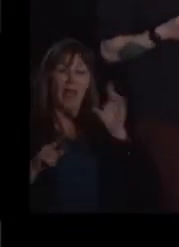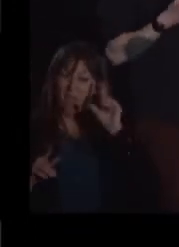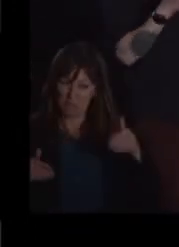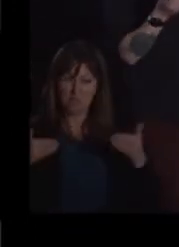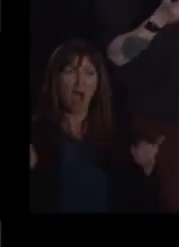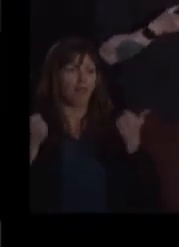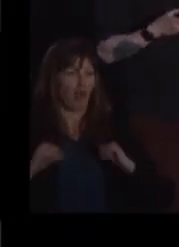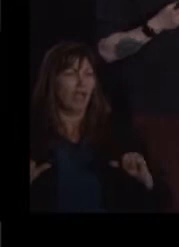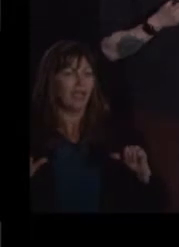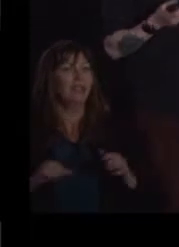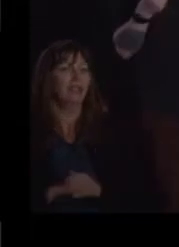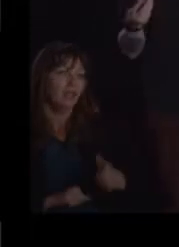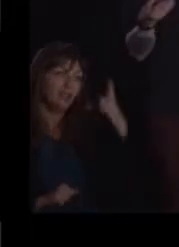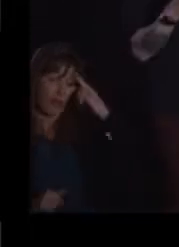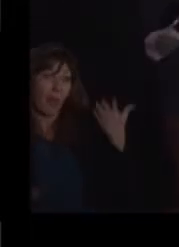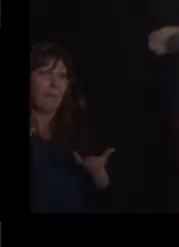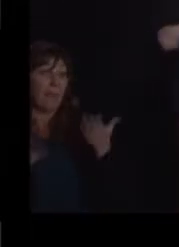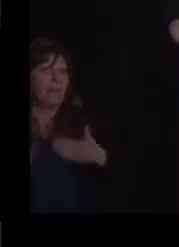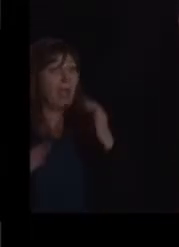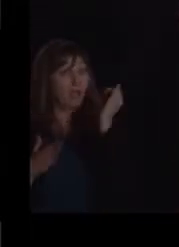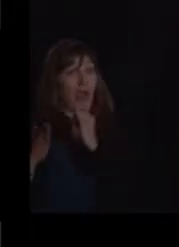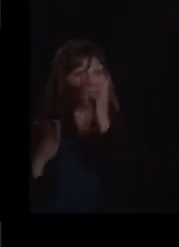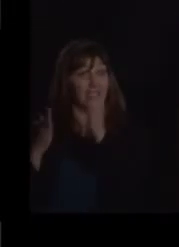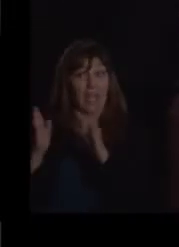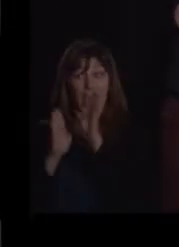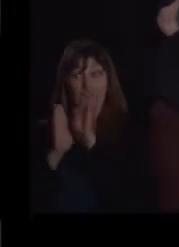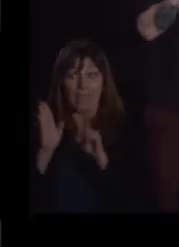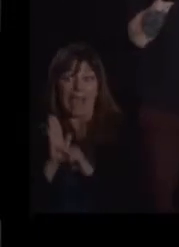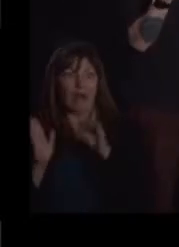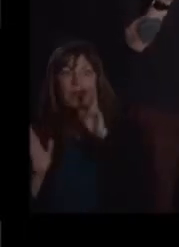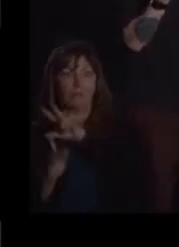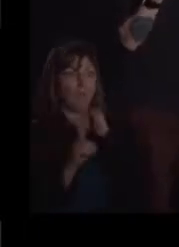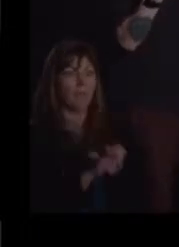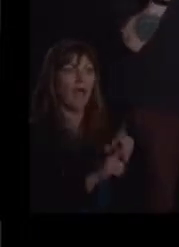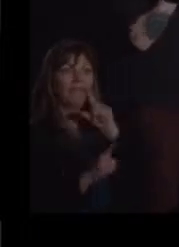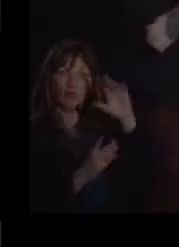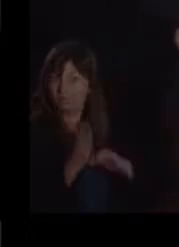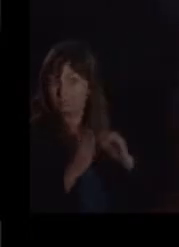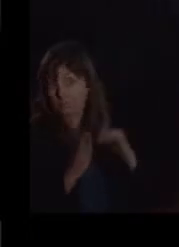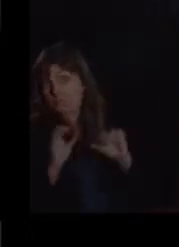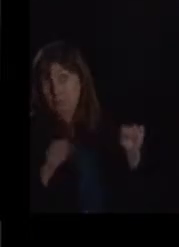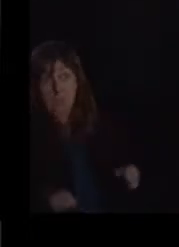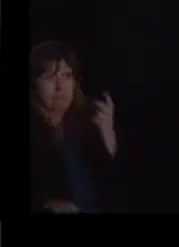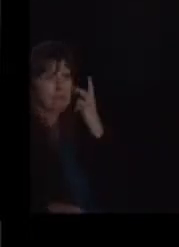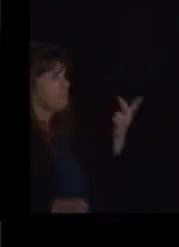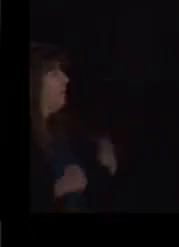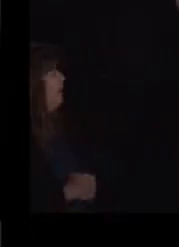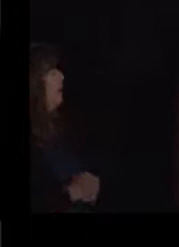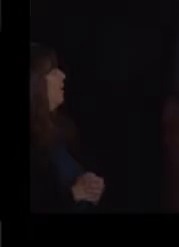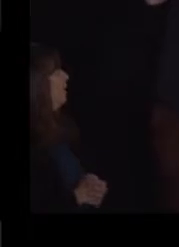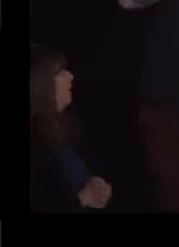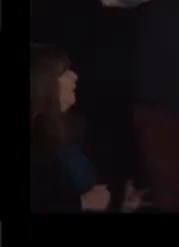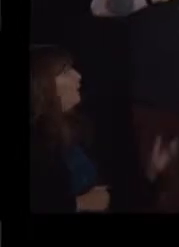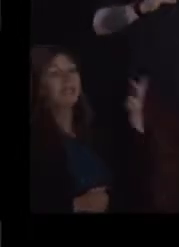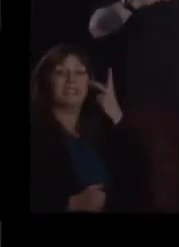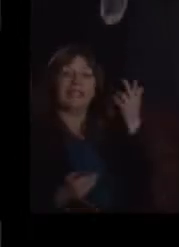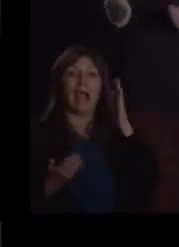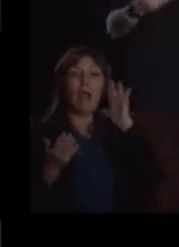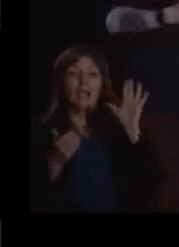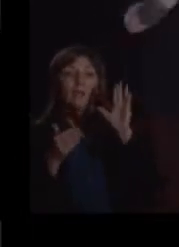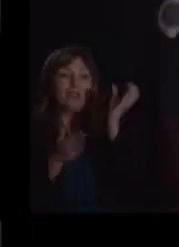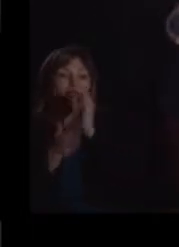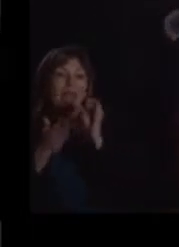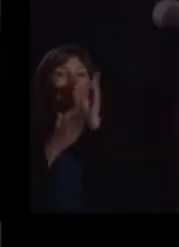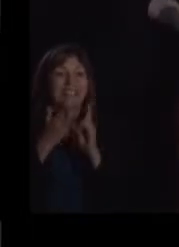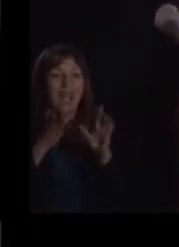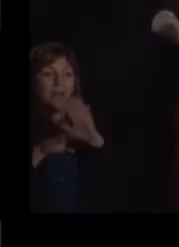go. But I figured I could use graphic design as a sort of skill, and I would try and cover the body in illustrated graphic design,